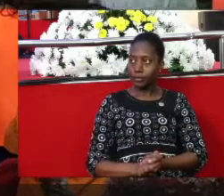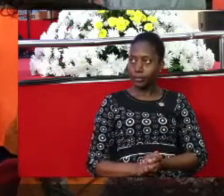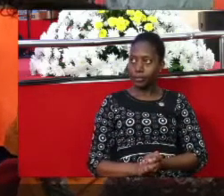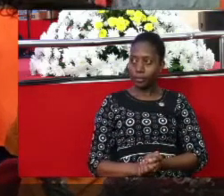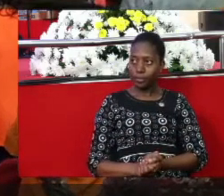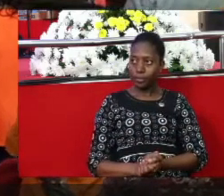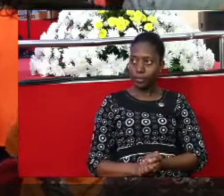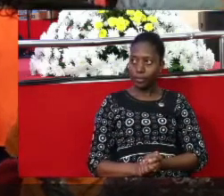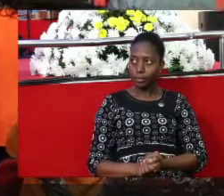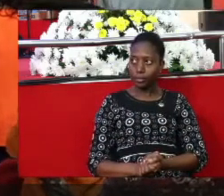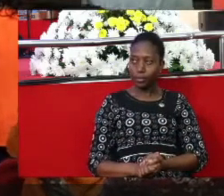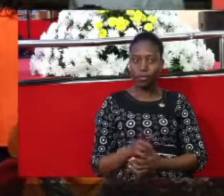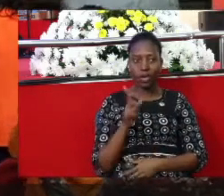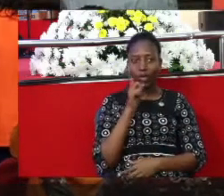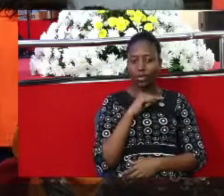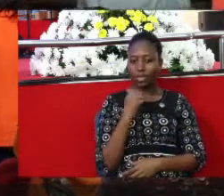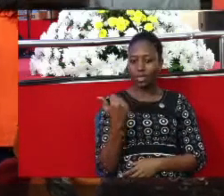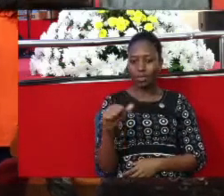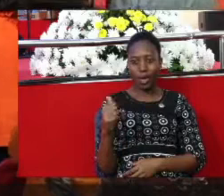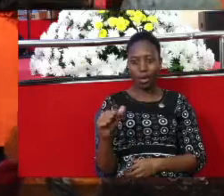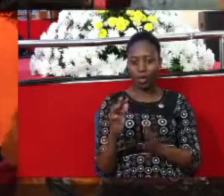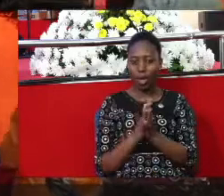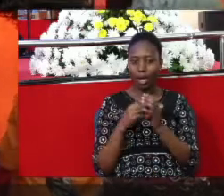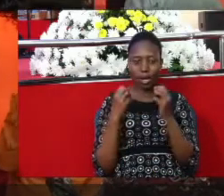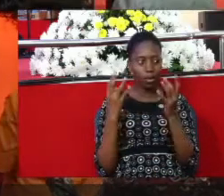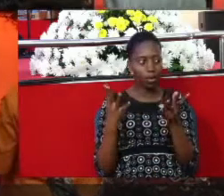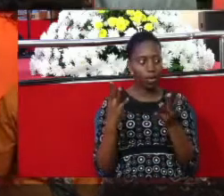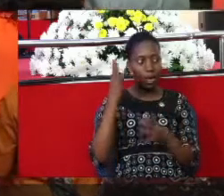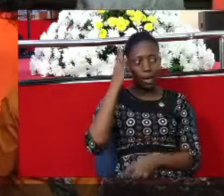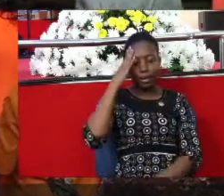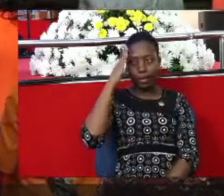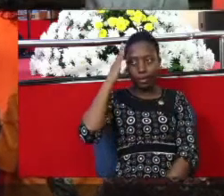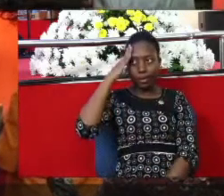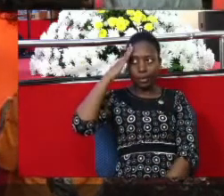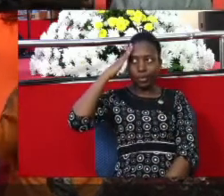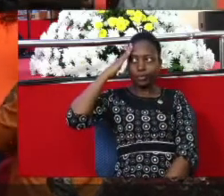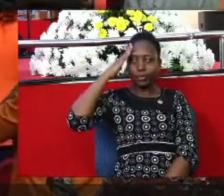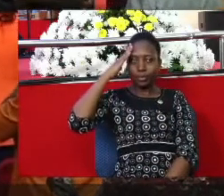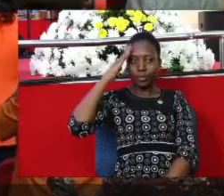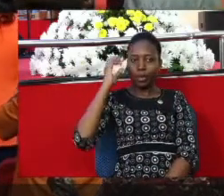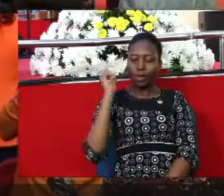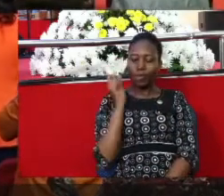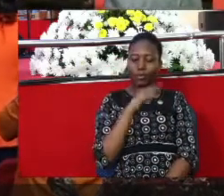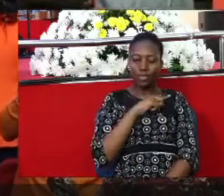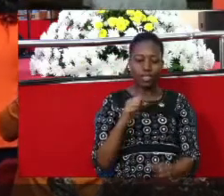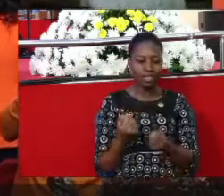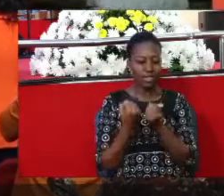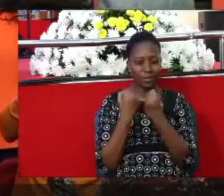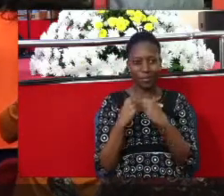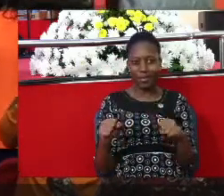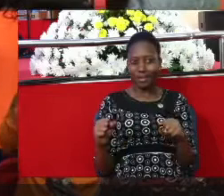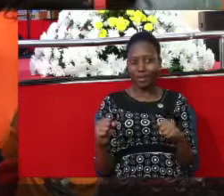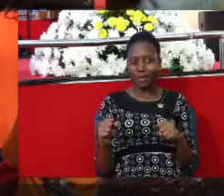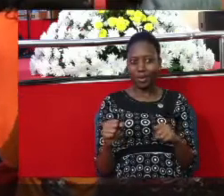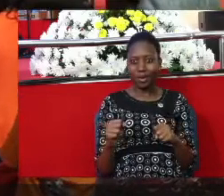not finished yet. Hallelujah. And you know, we will not finish. But let's do three more and then we'll